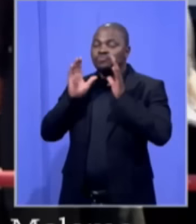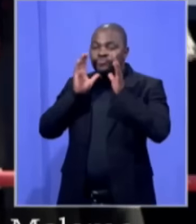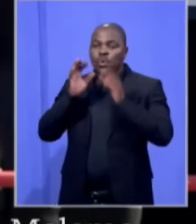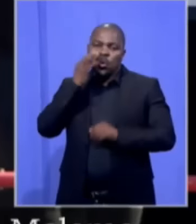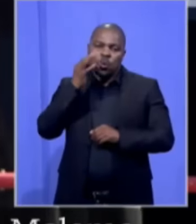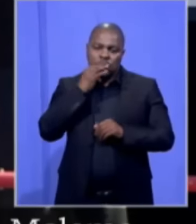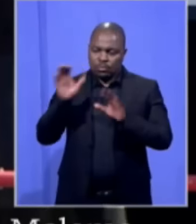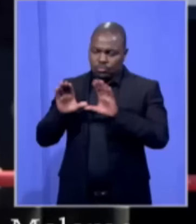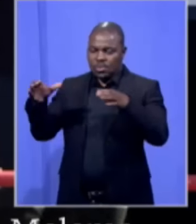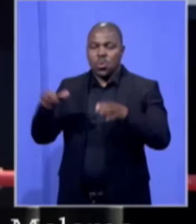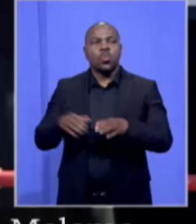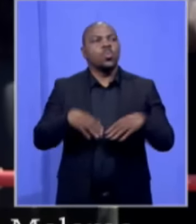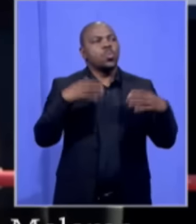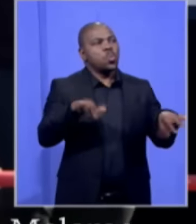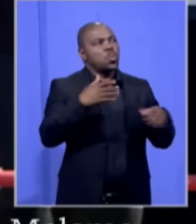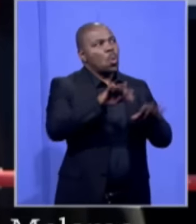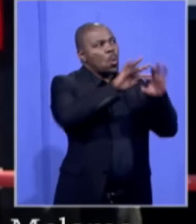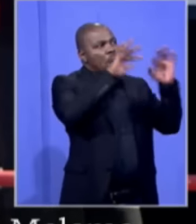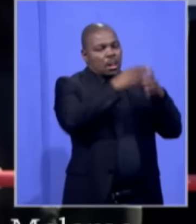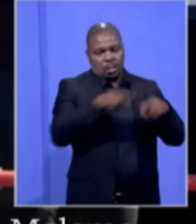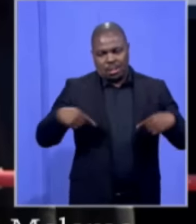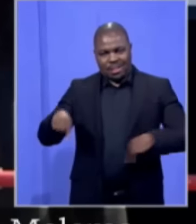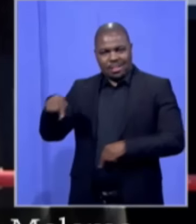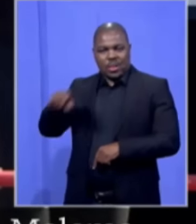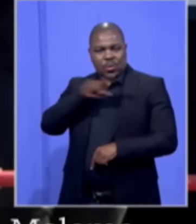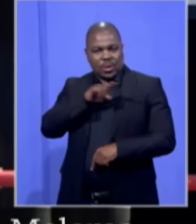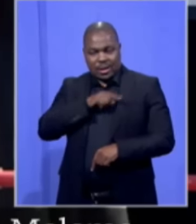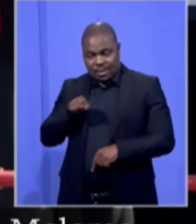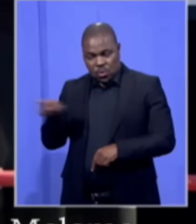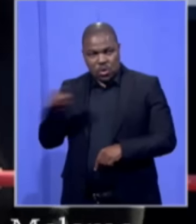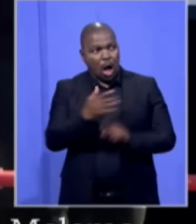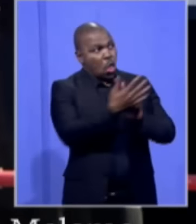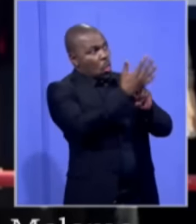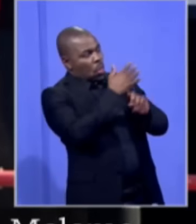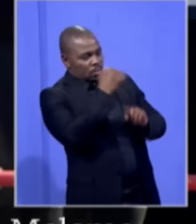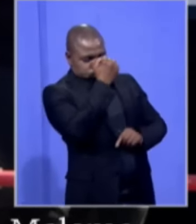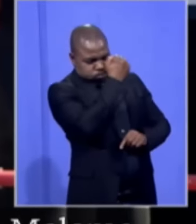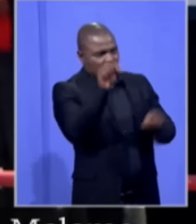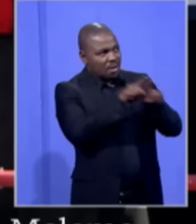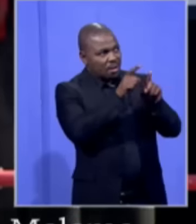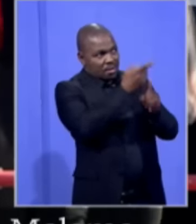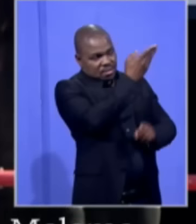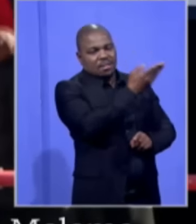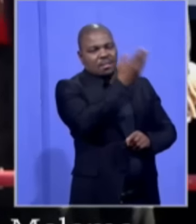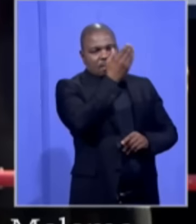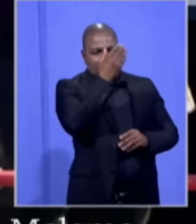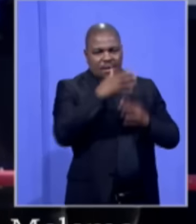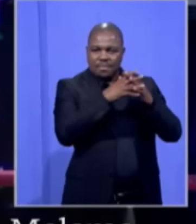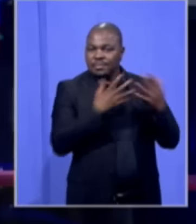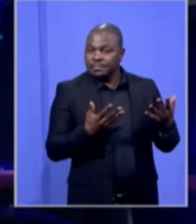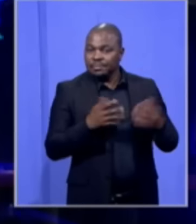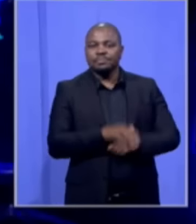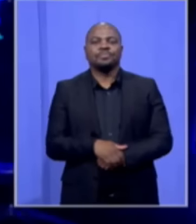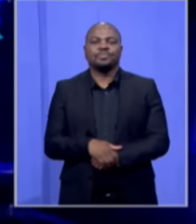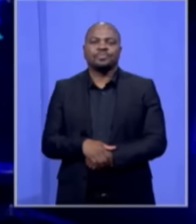le boifiwa lefatshe ka bophara ka ntlha ya go nna kgatlhanong le bagateledi ba ba jaaka Amerika.